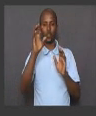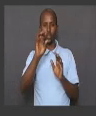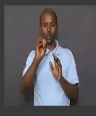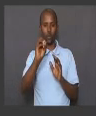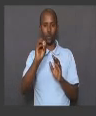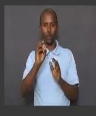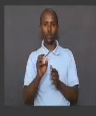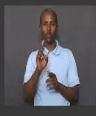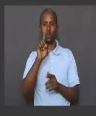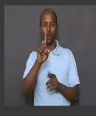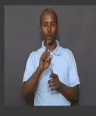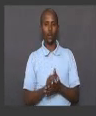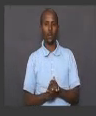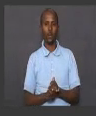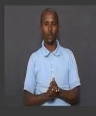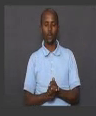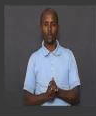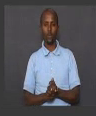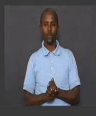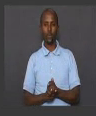0, 1.